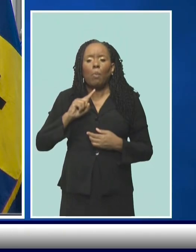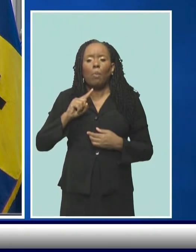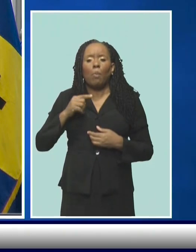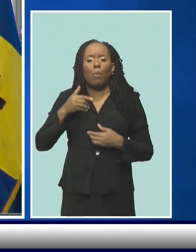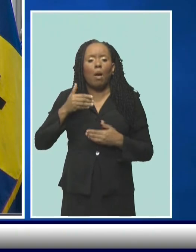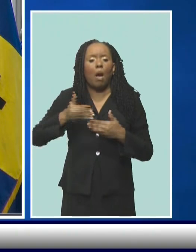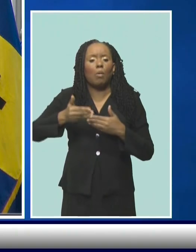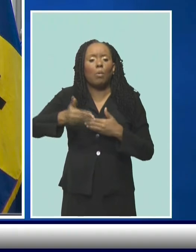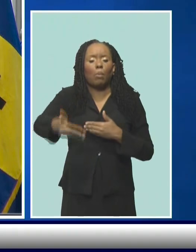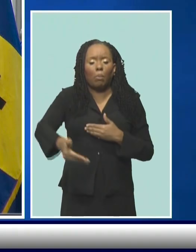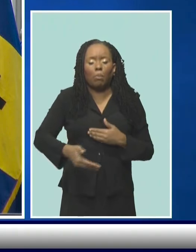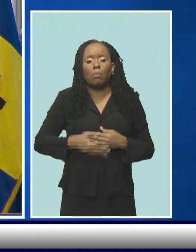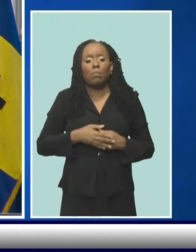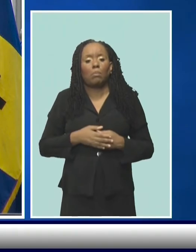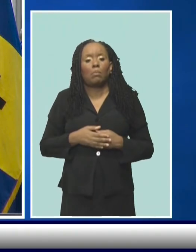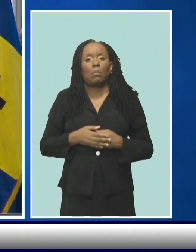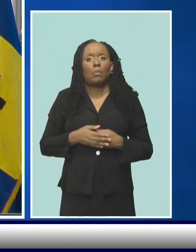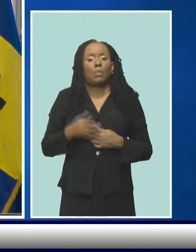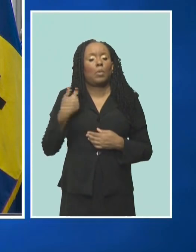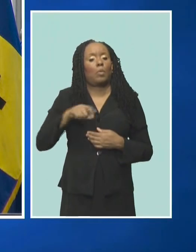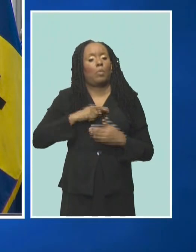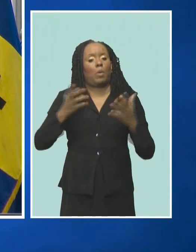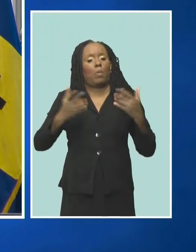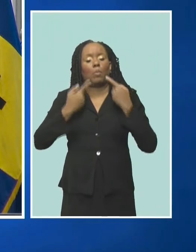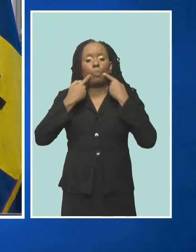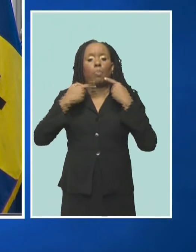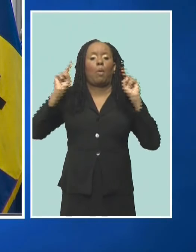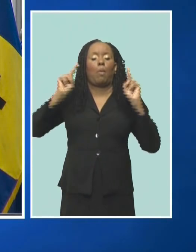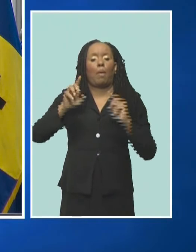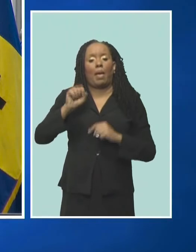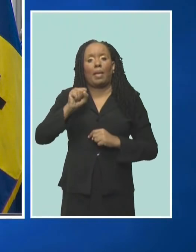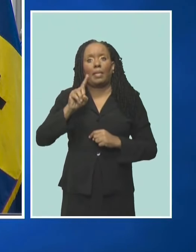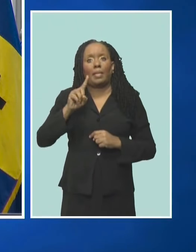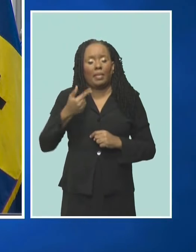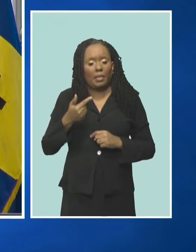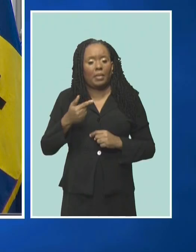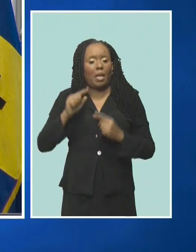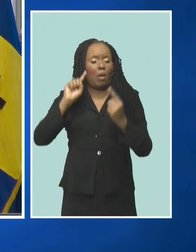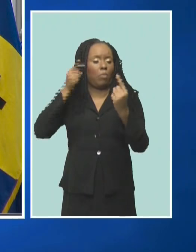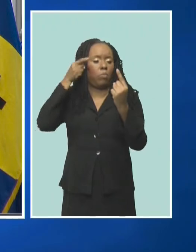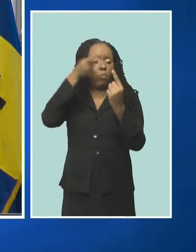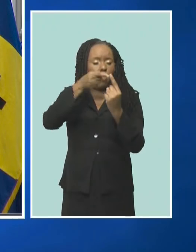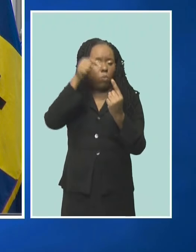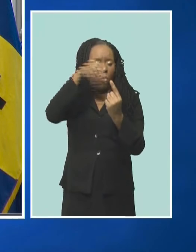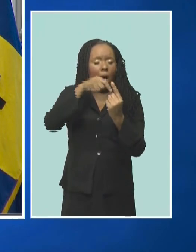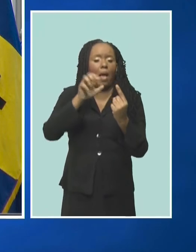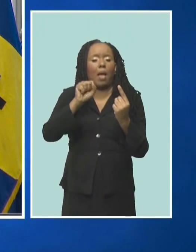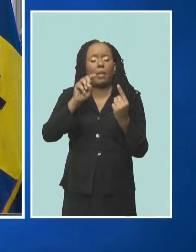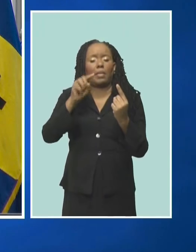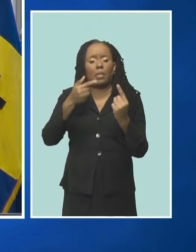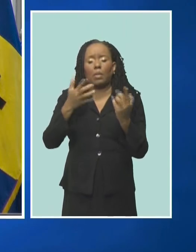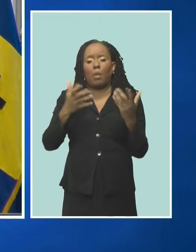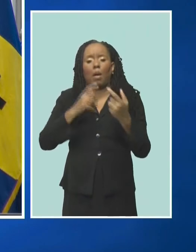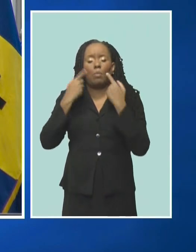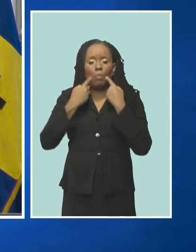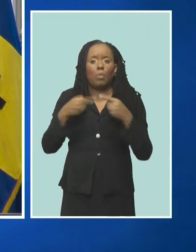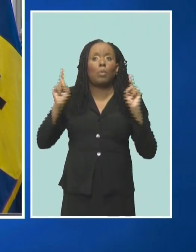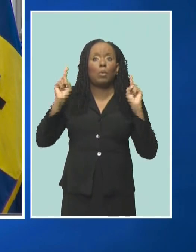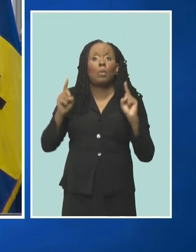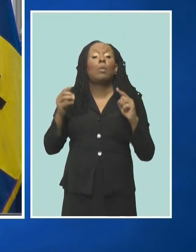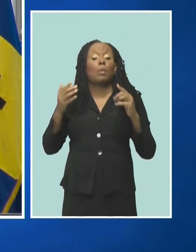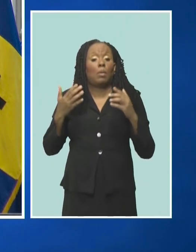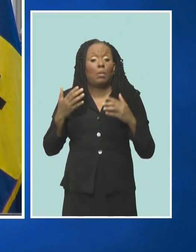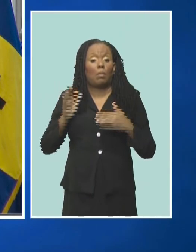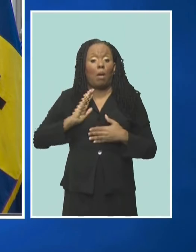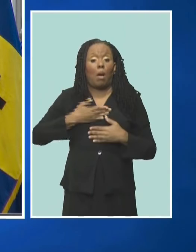this exercise of achieving the SDGs and the 2030 agenda, as I said, bearing in mind that whilst we've achieved a significant set